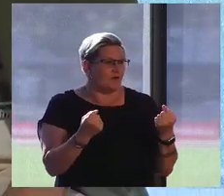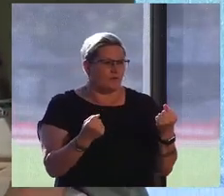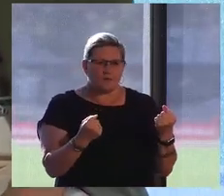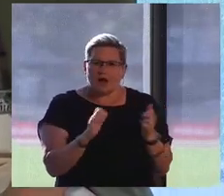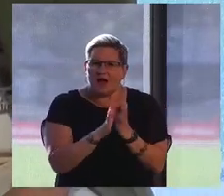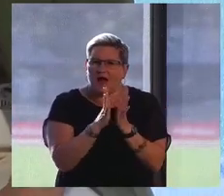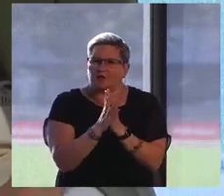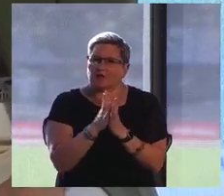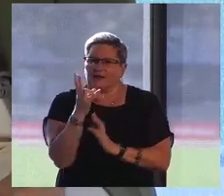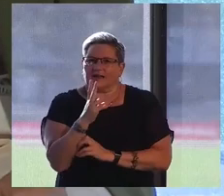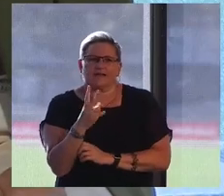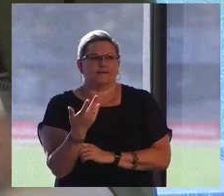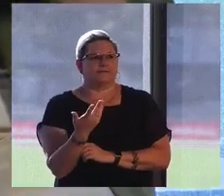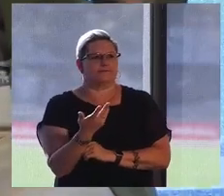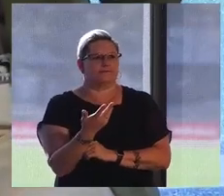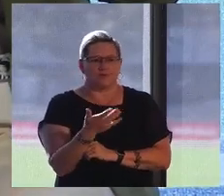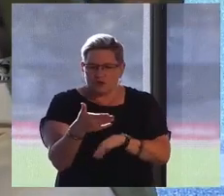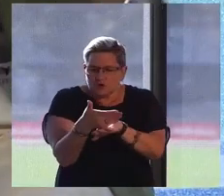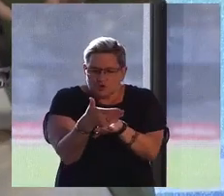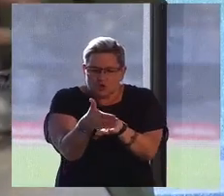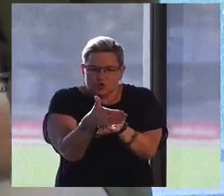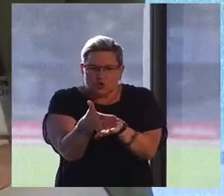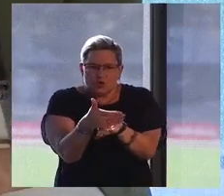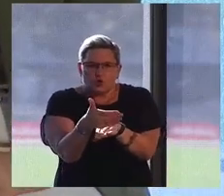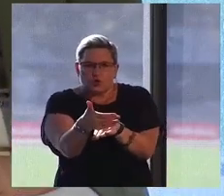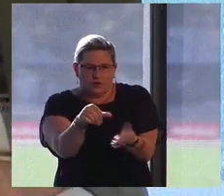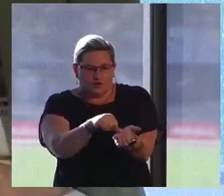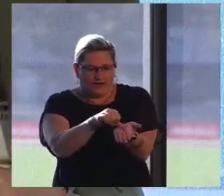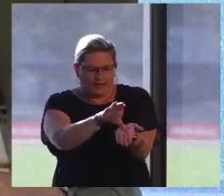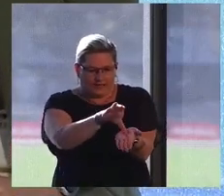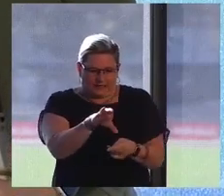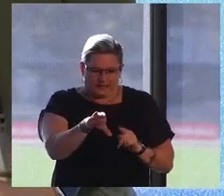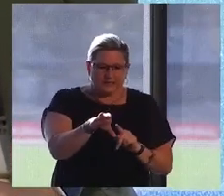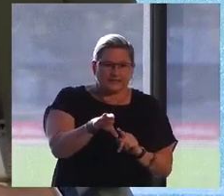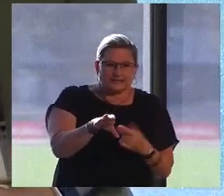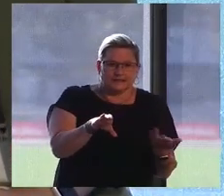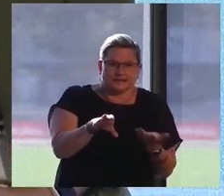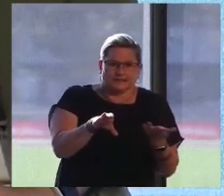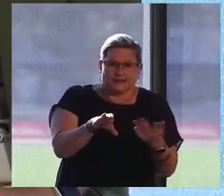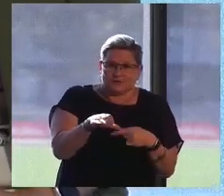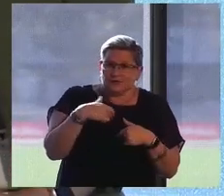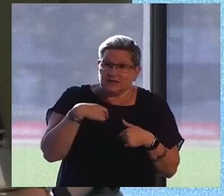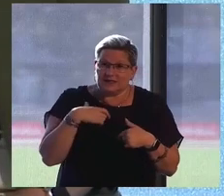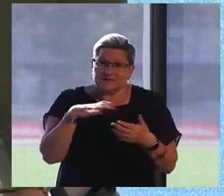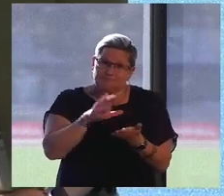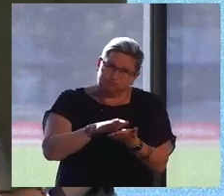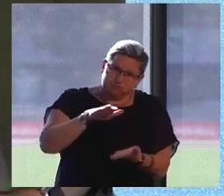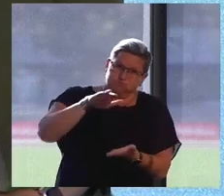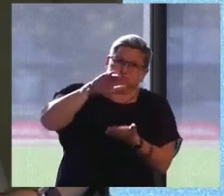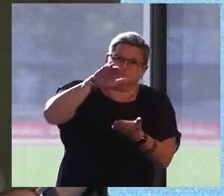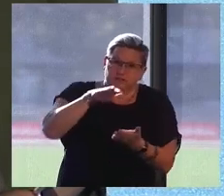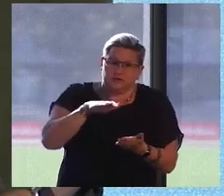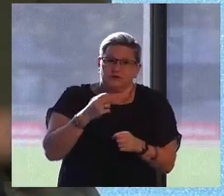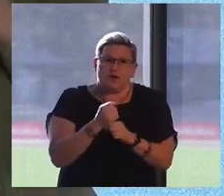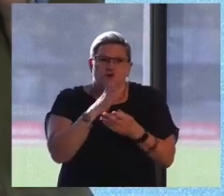reinvigorate or even find new funding streams that will take us to the scale that we need and get that prioritisation happening as